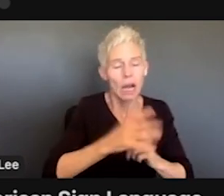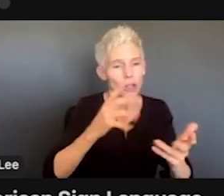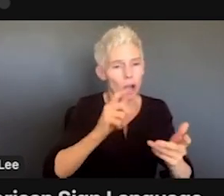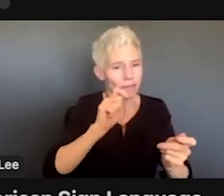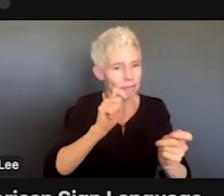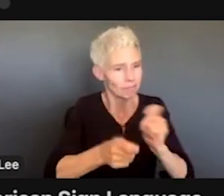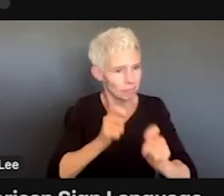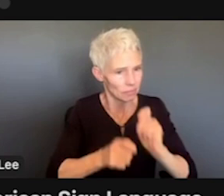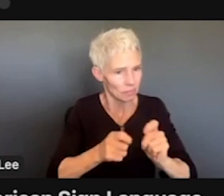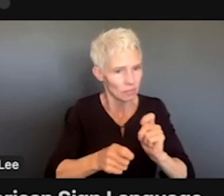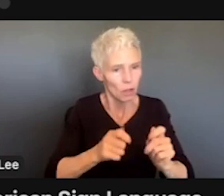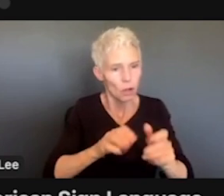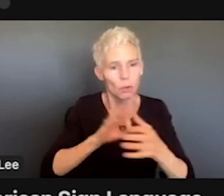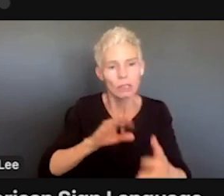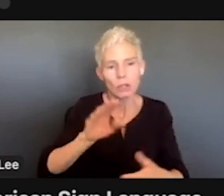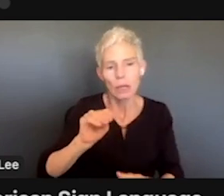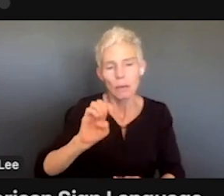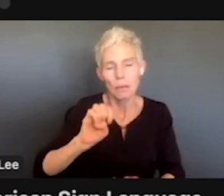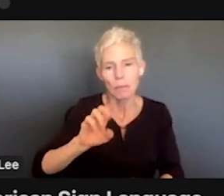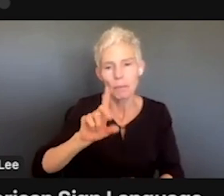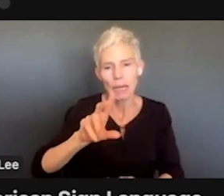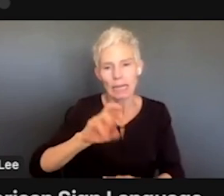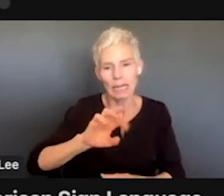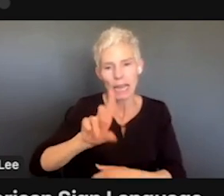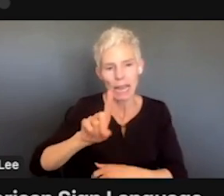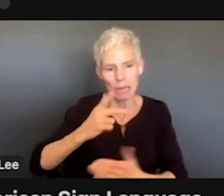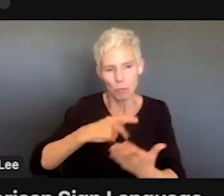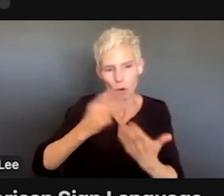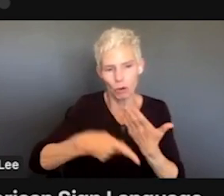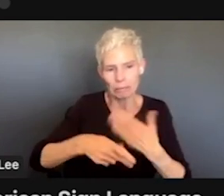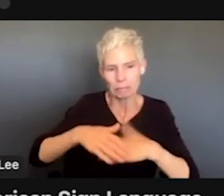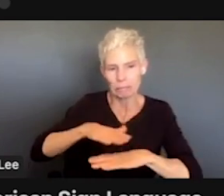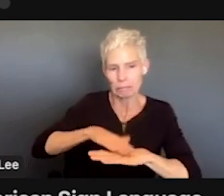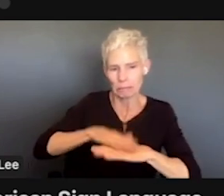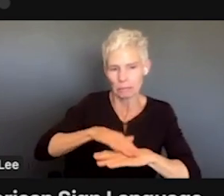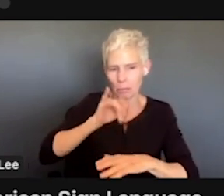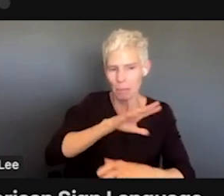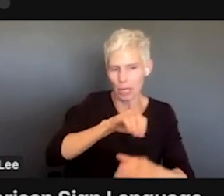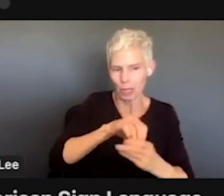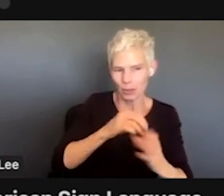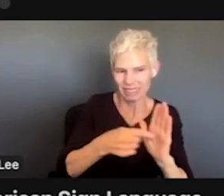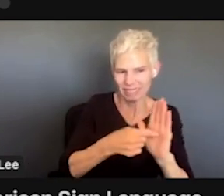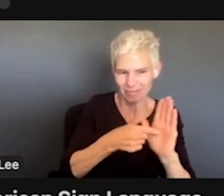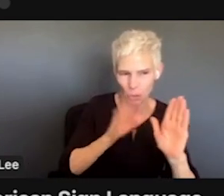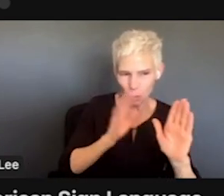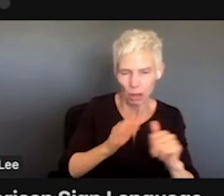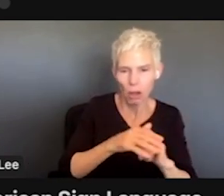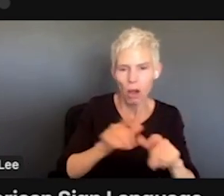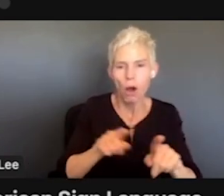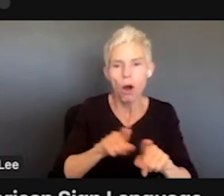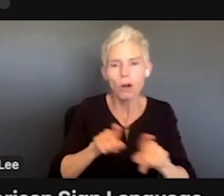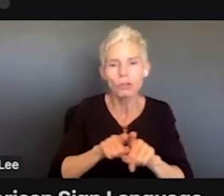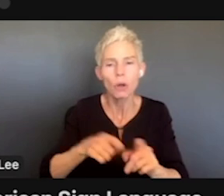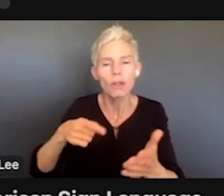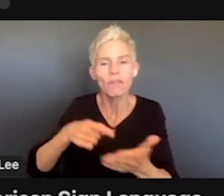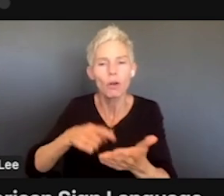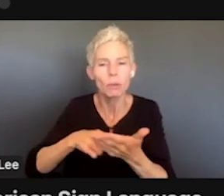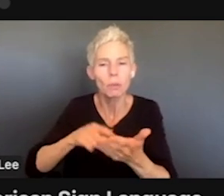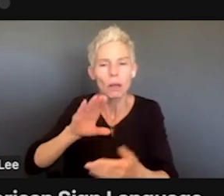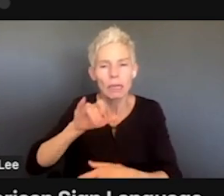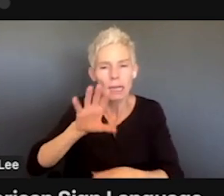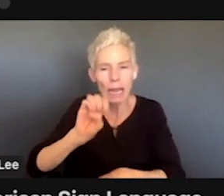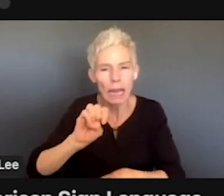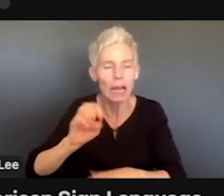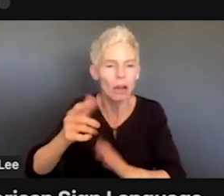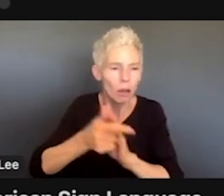to the Medicaid program that I know we had flagged previously might be in there, as well as the Affordable Care Act, Medicare, and health